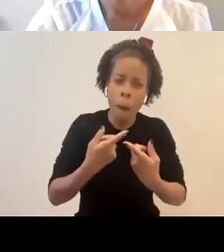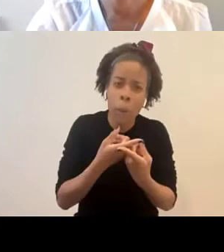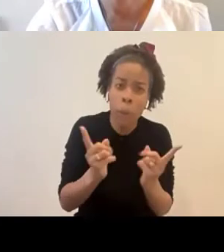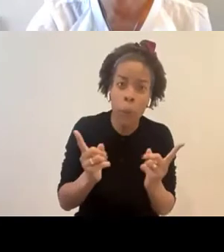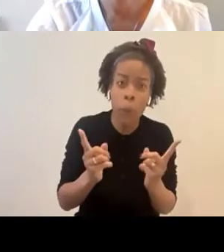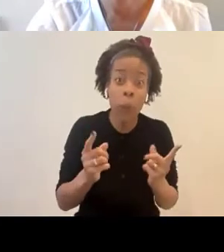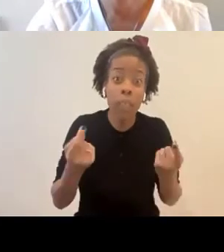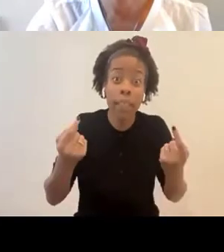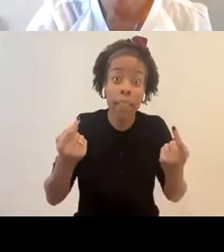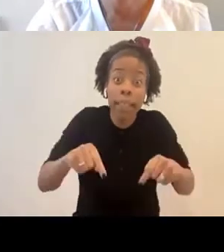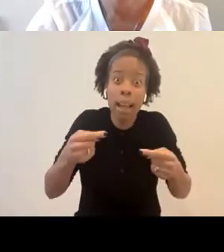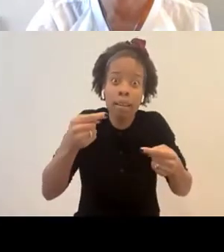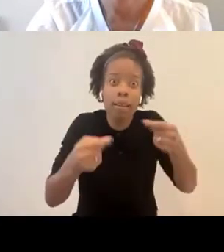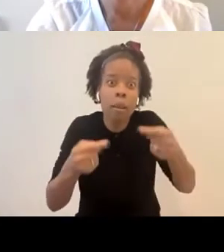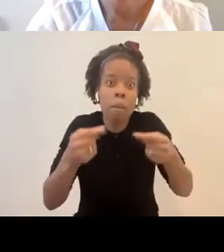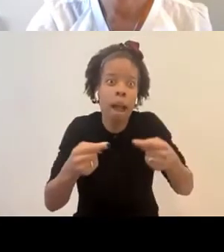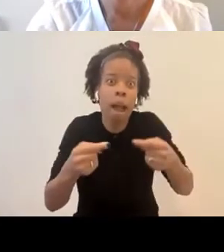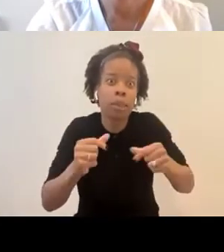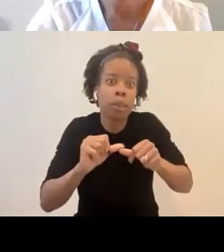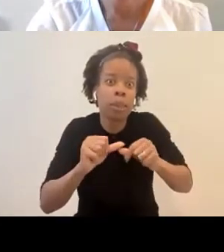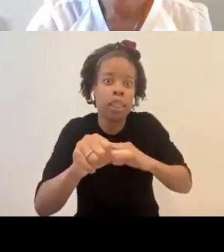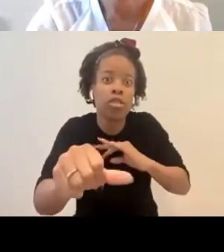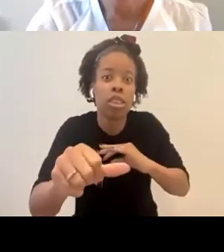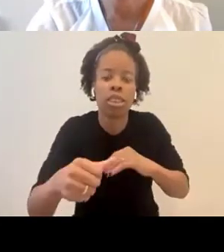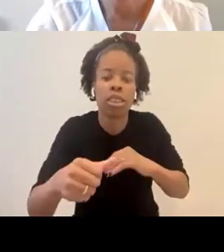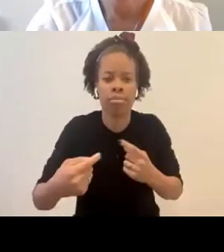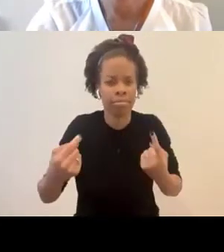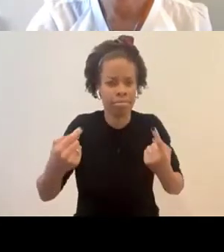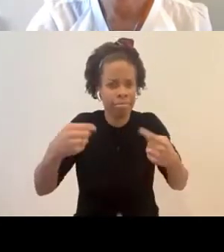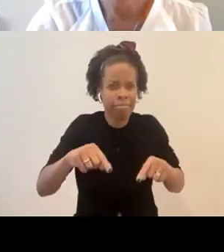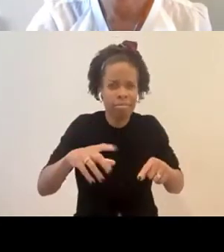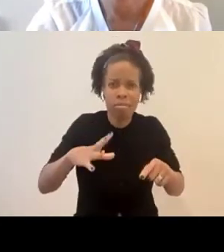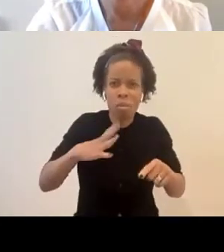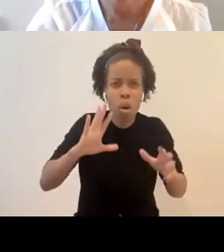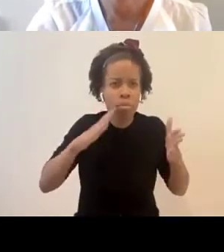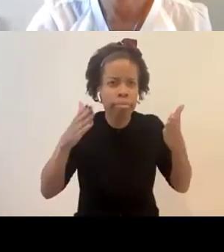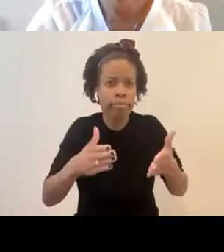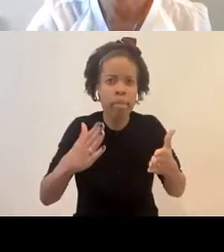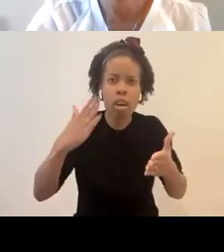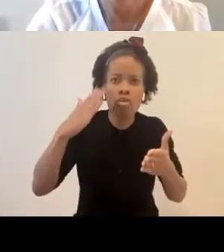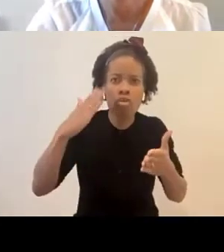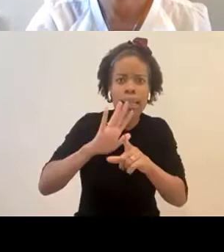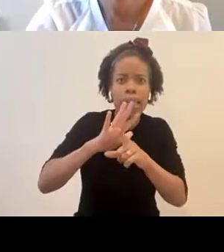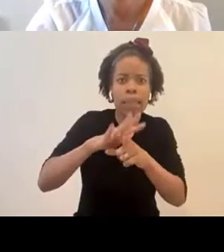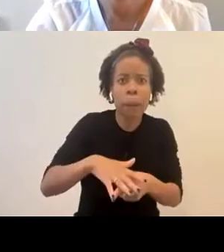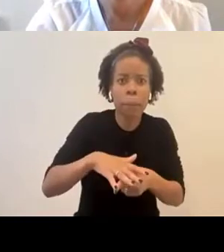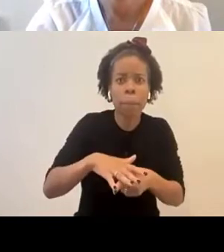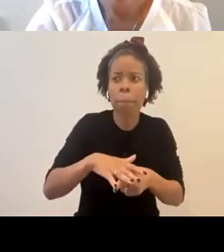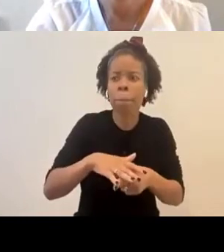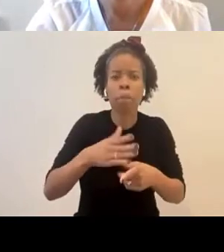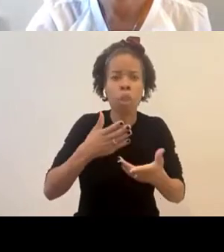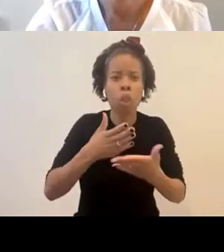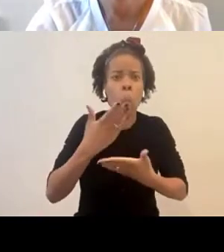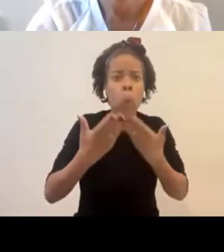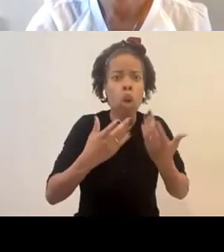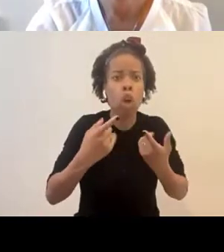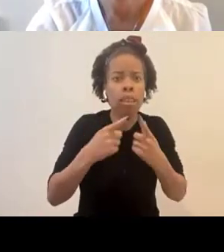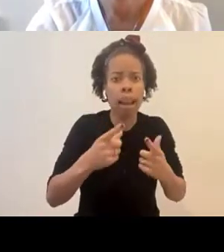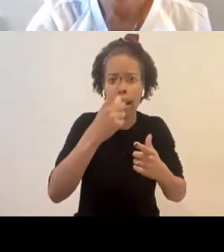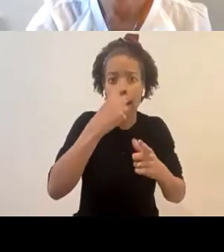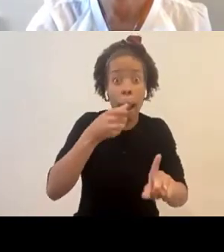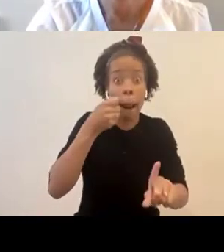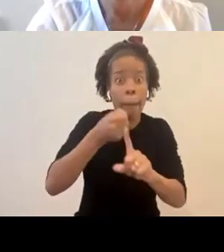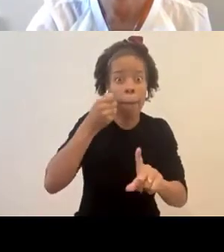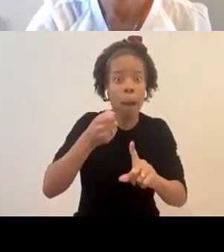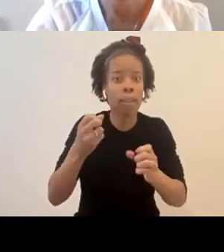IIED Debate Series, A Narrative for Change, How Racism in Storytelling Can Impact Development. My name, as Juliet